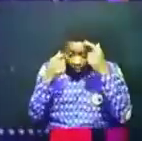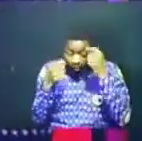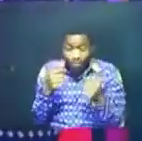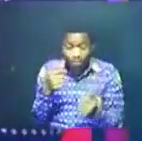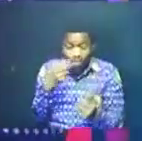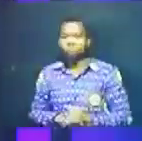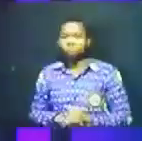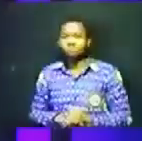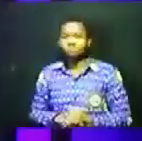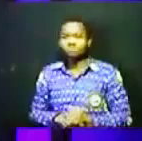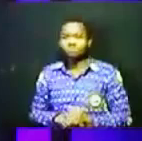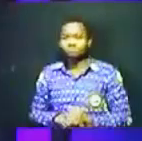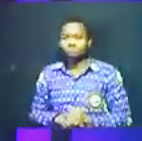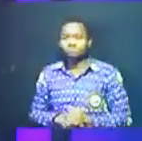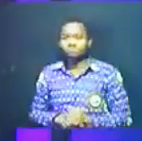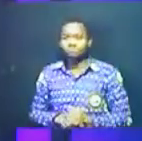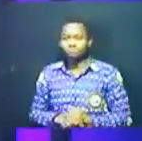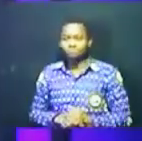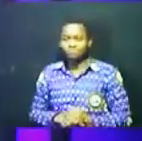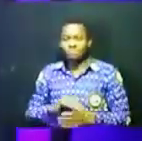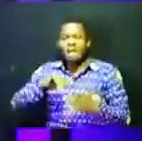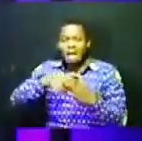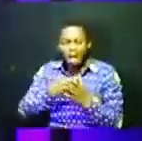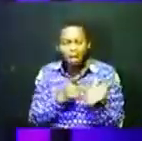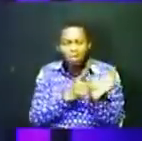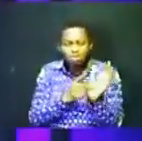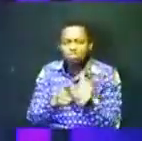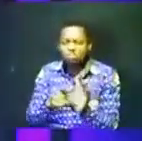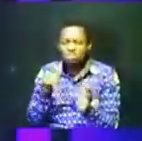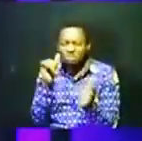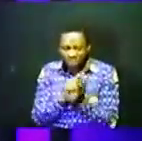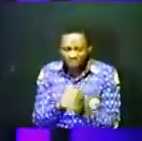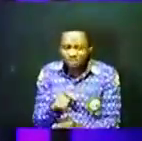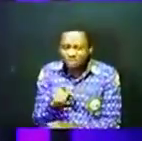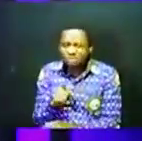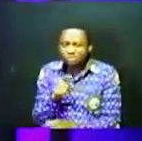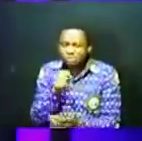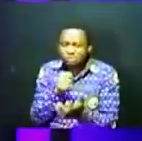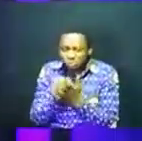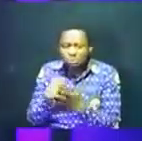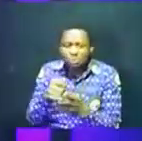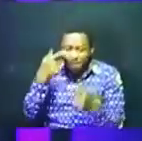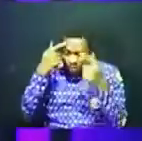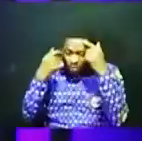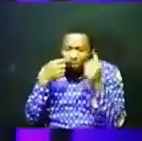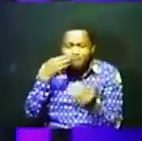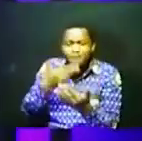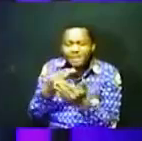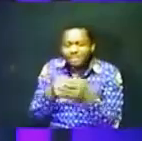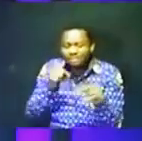me? How do you prove that what you are saying is the truth? The third one